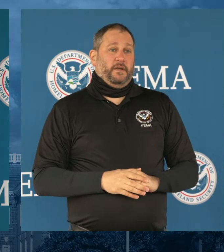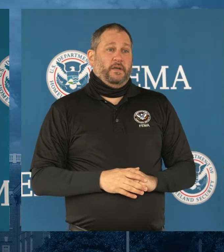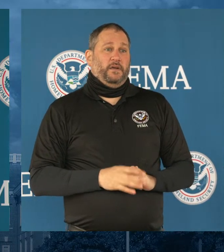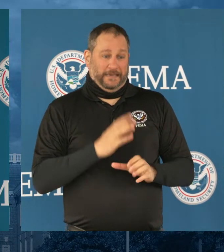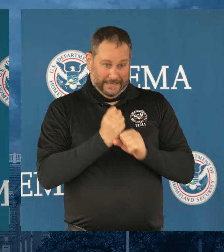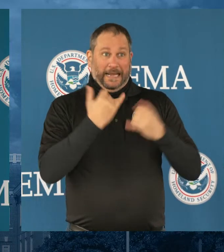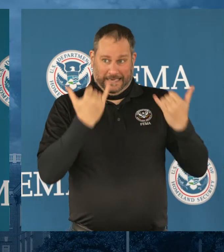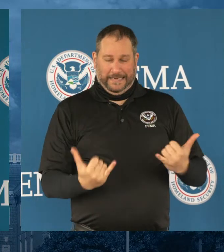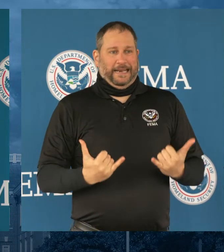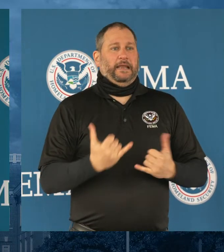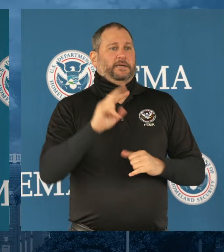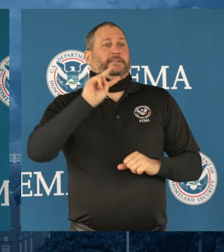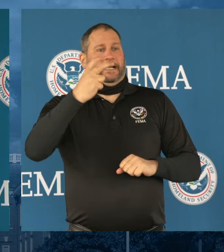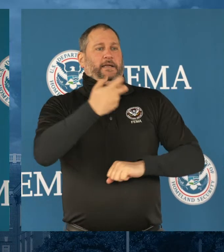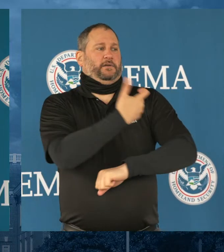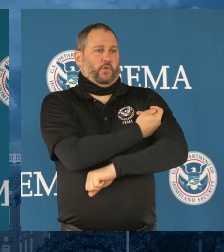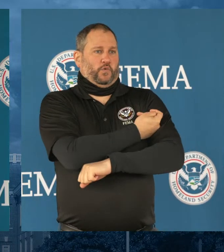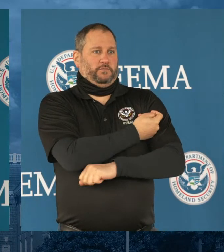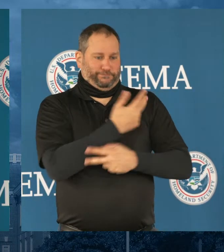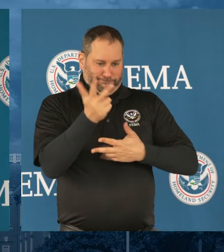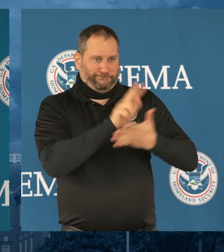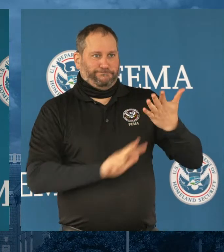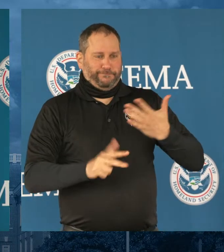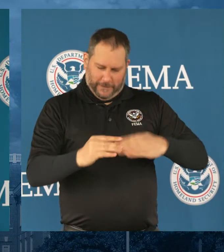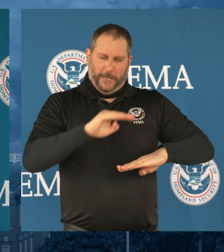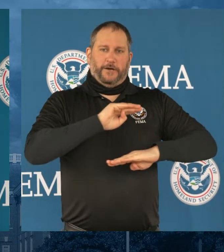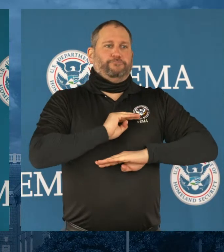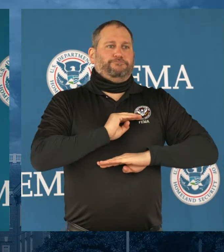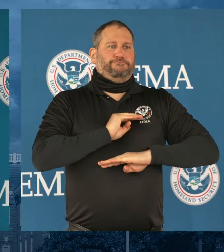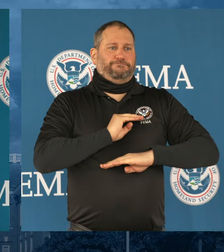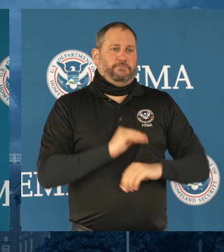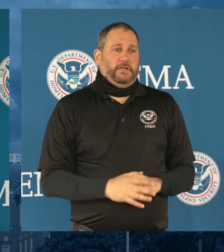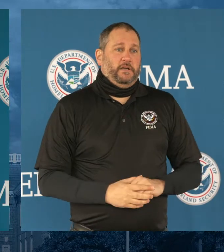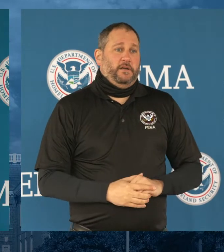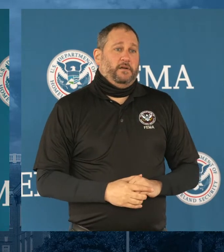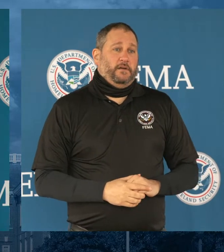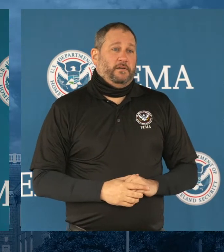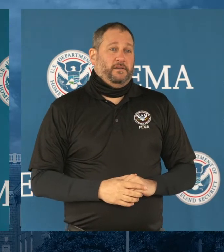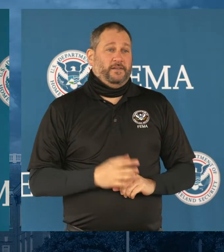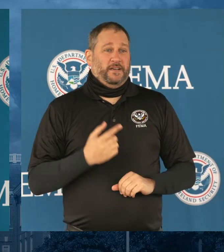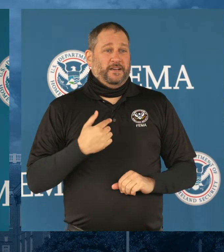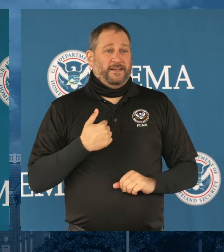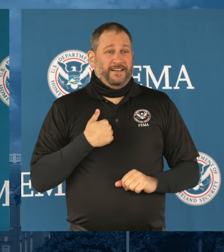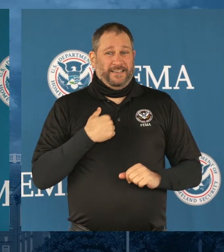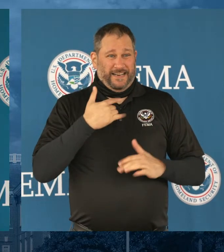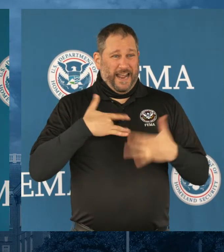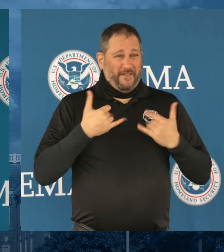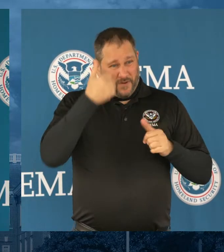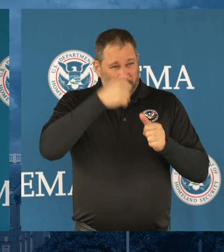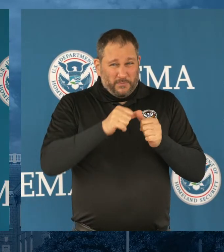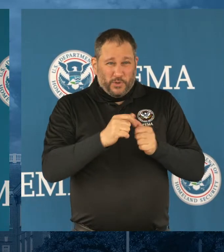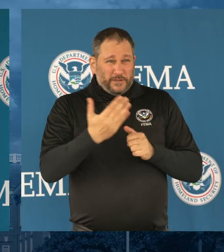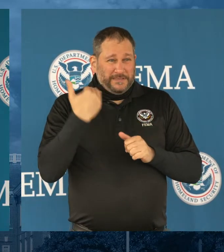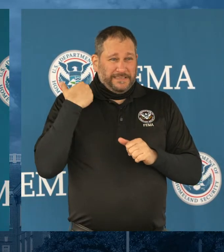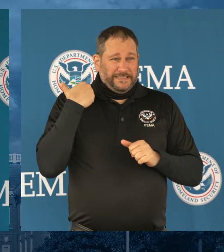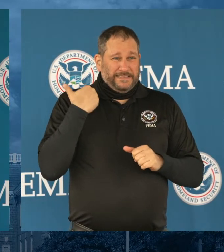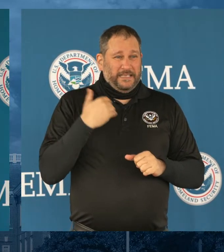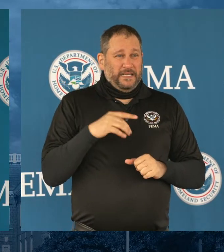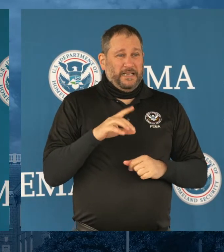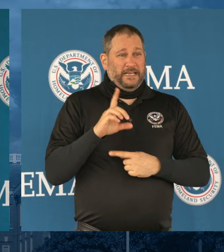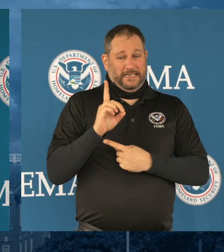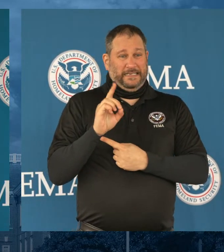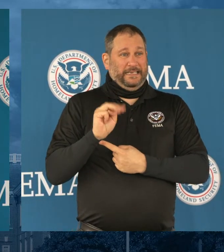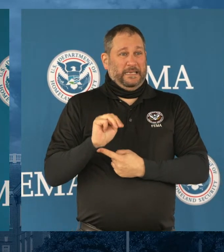dose and to fulfill that commitment. We had events, as you may remember, at Motor Vehicle in Delaware